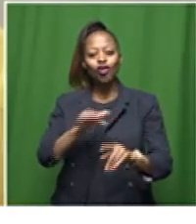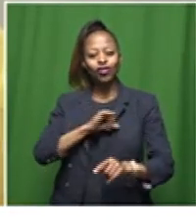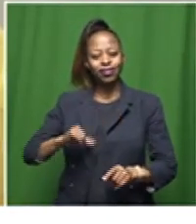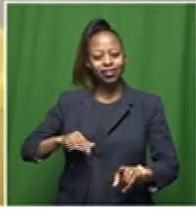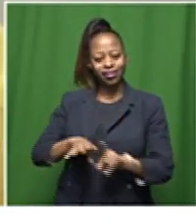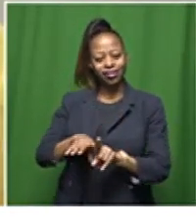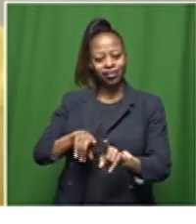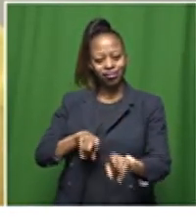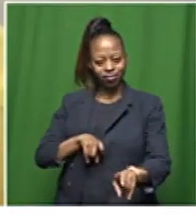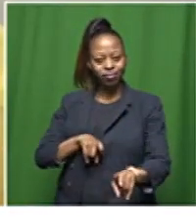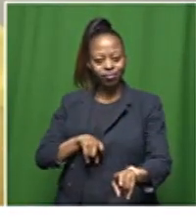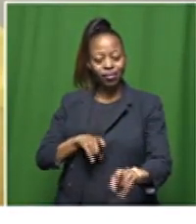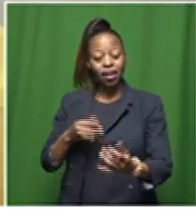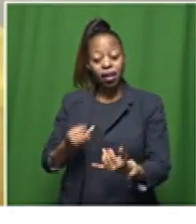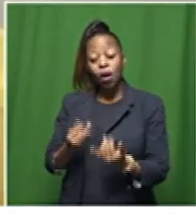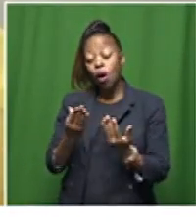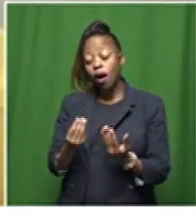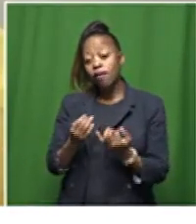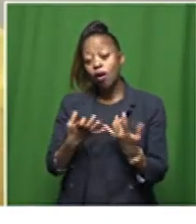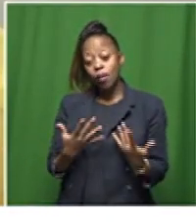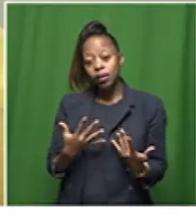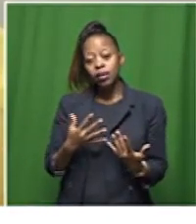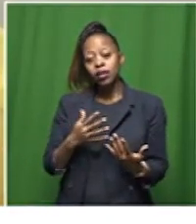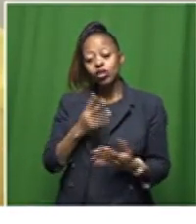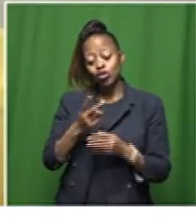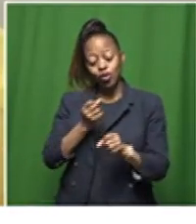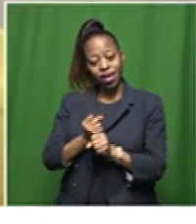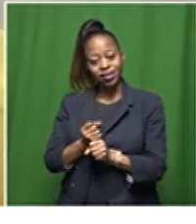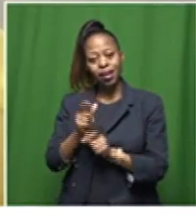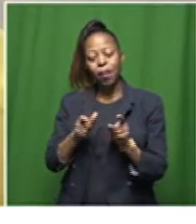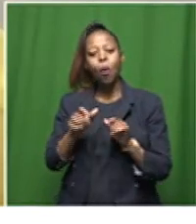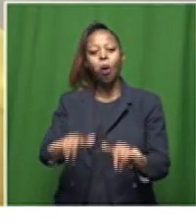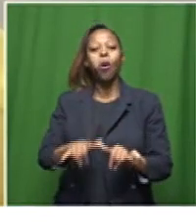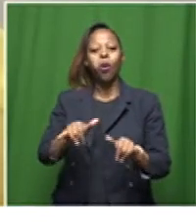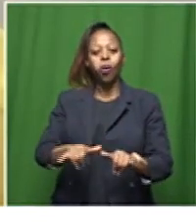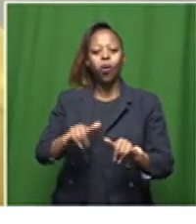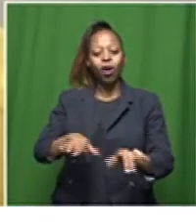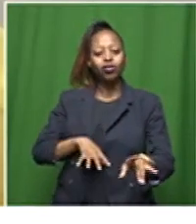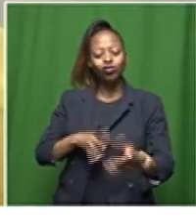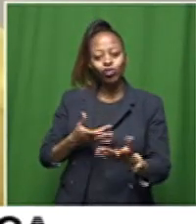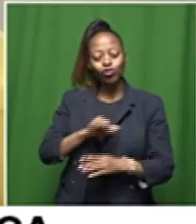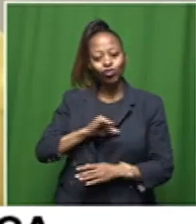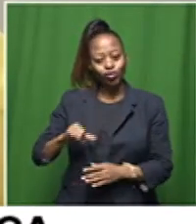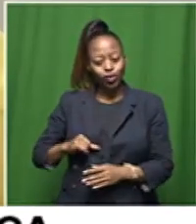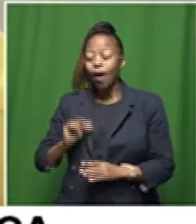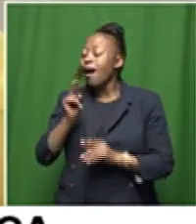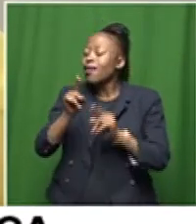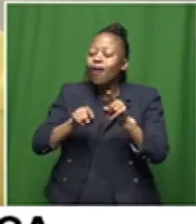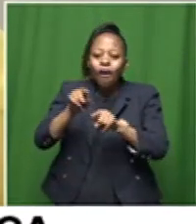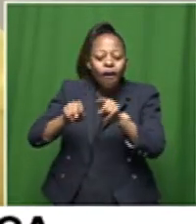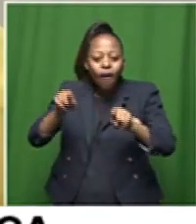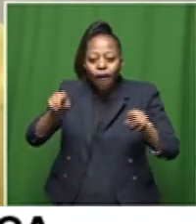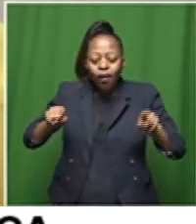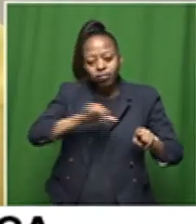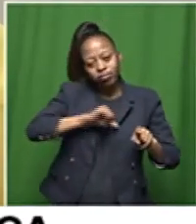surgical backlogs. Now we're sitting with a backlog of 2 years in all categories of surgeries that we supposed to